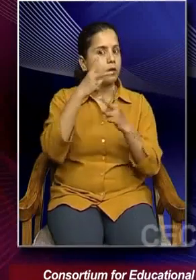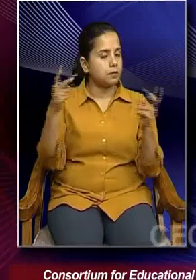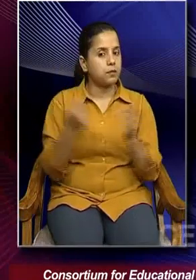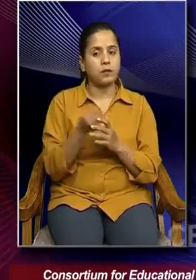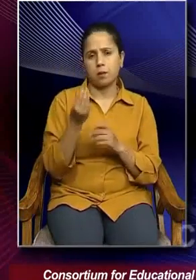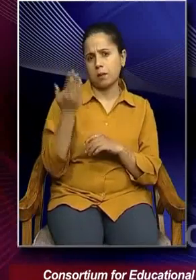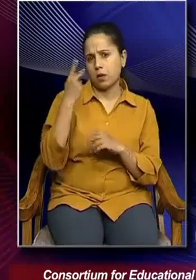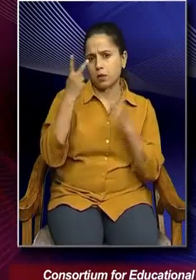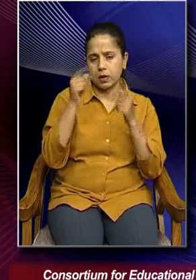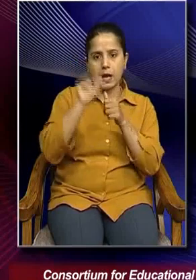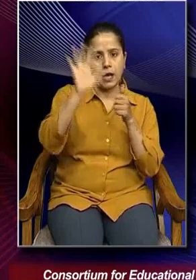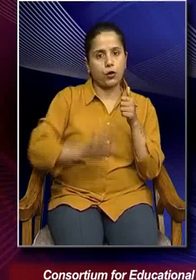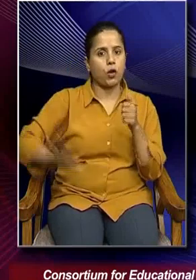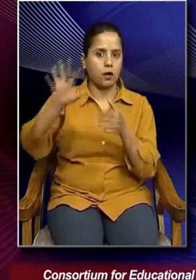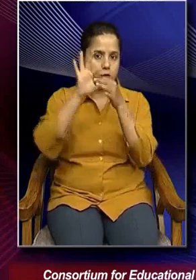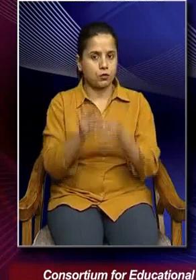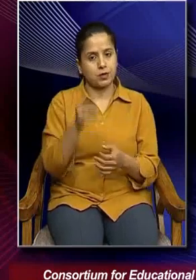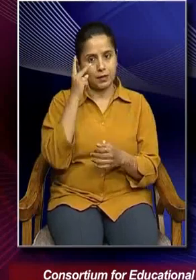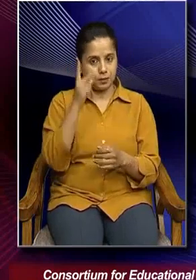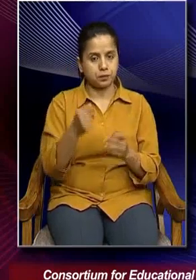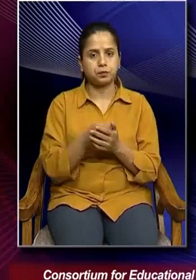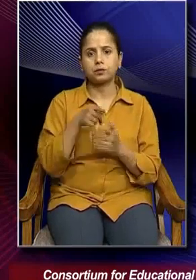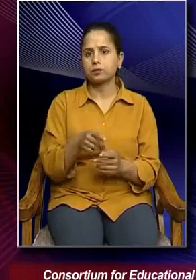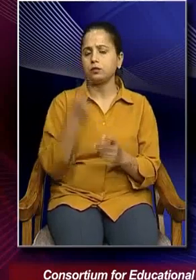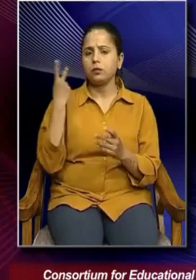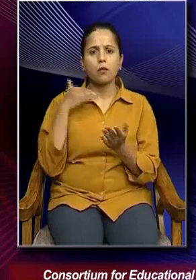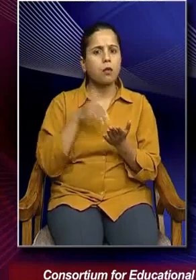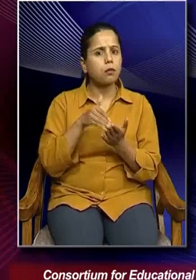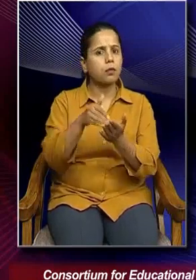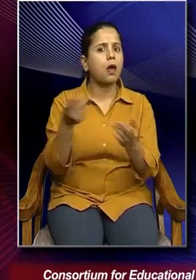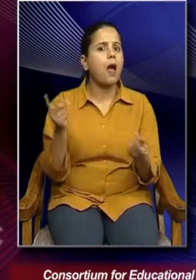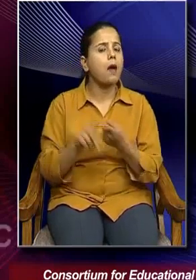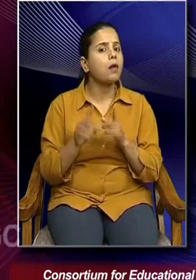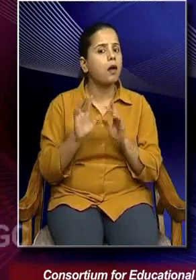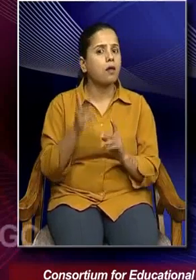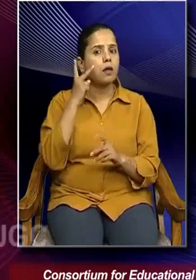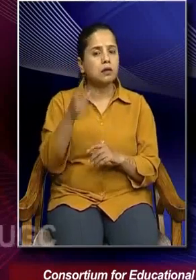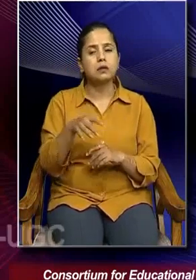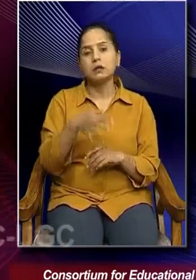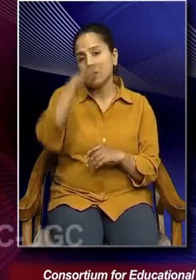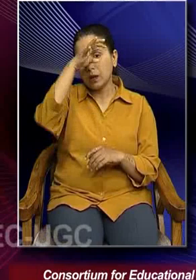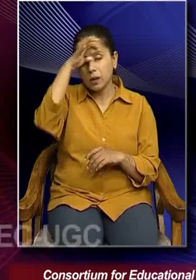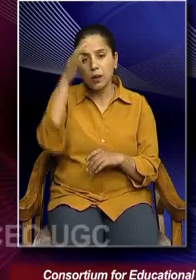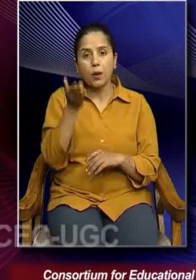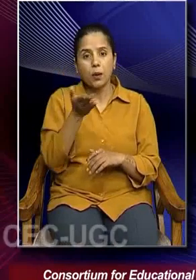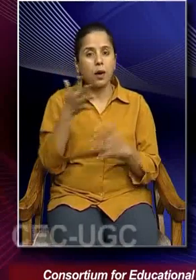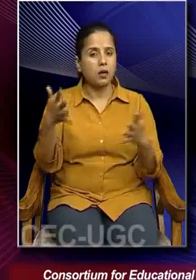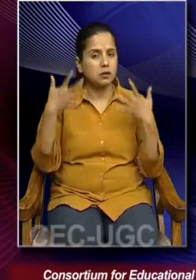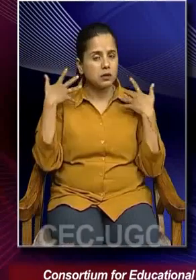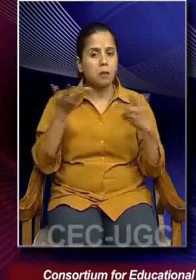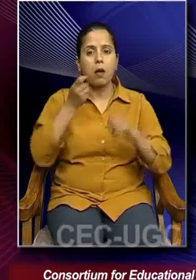the case of Asian context, the frequent episodes of heat waves,